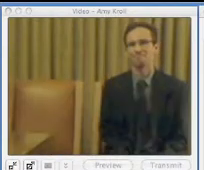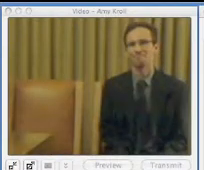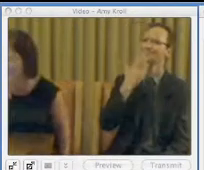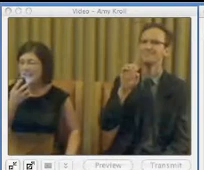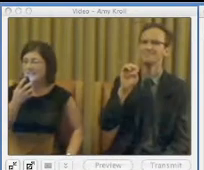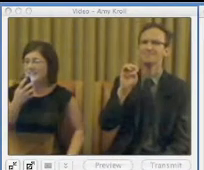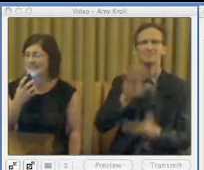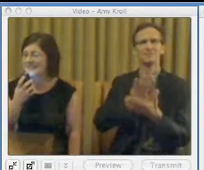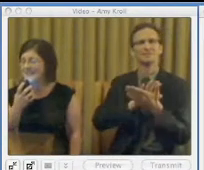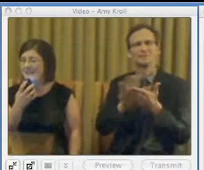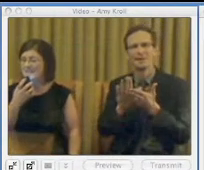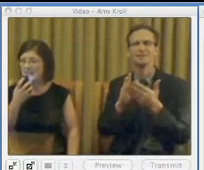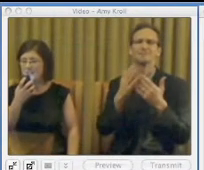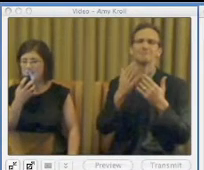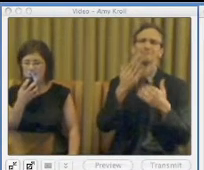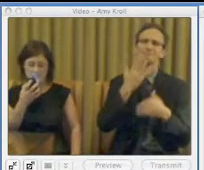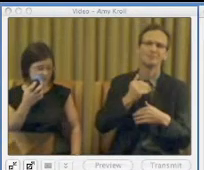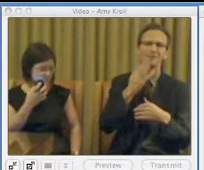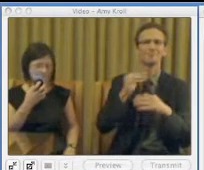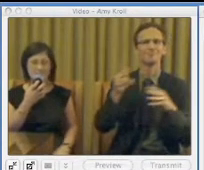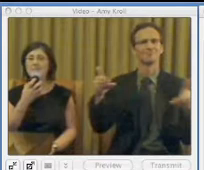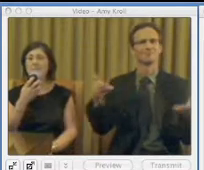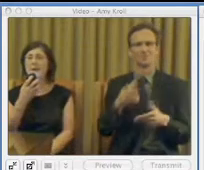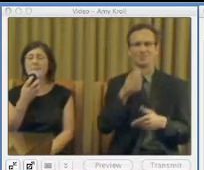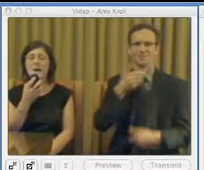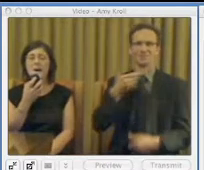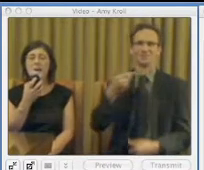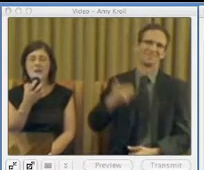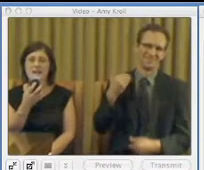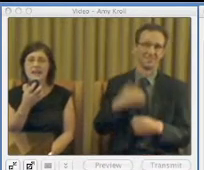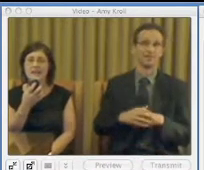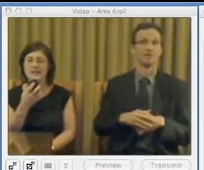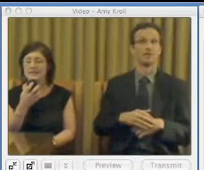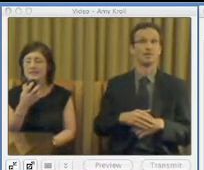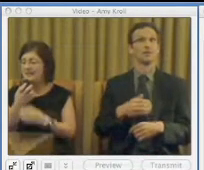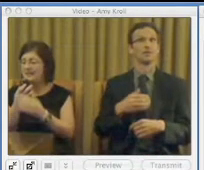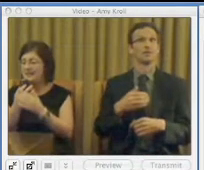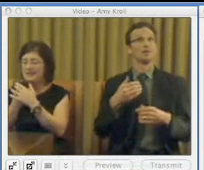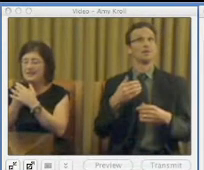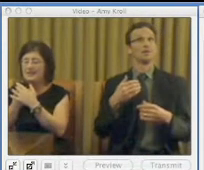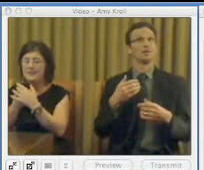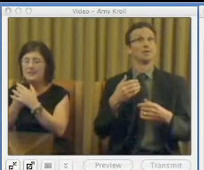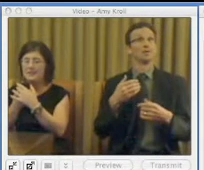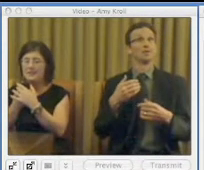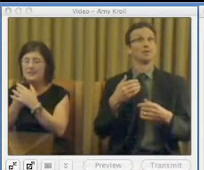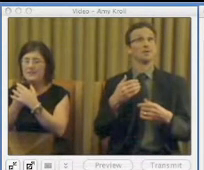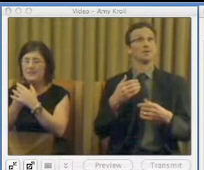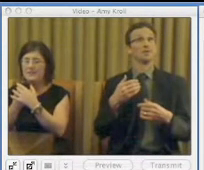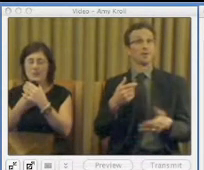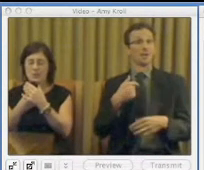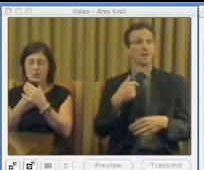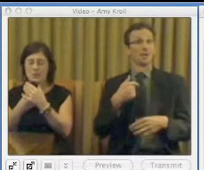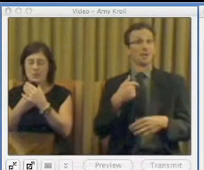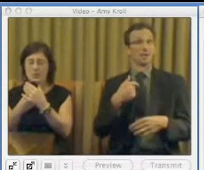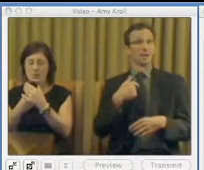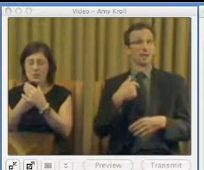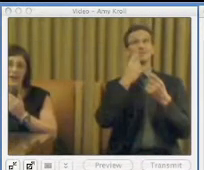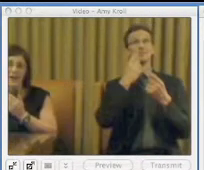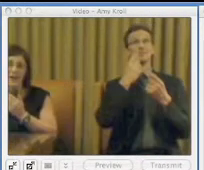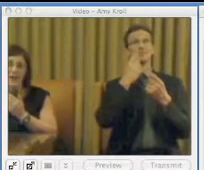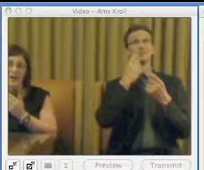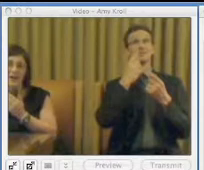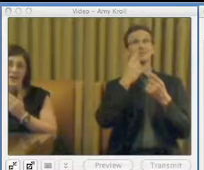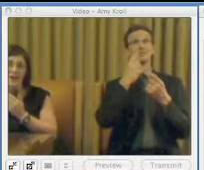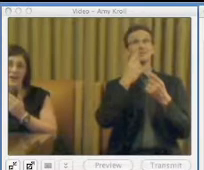Thank you, Dev, for that very kind introduction. I wish I could say it's lovely to see you all this